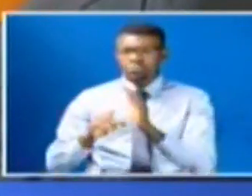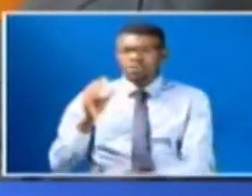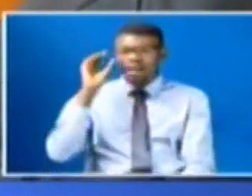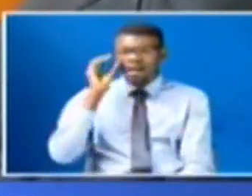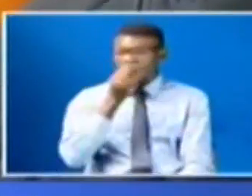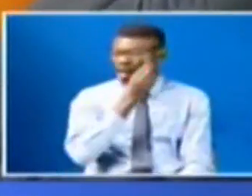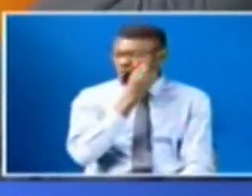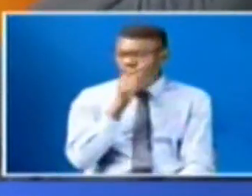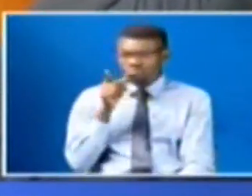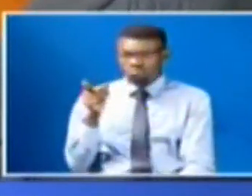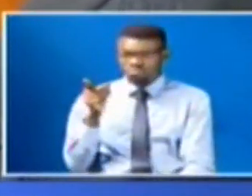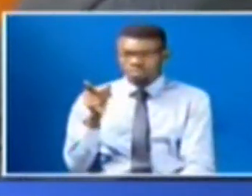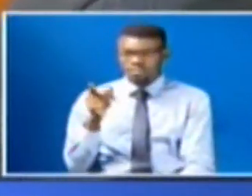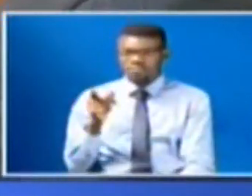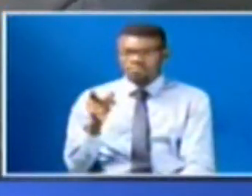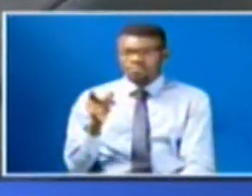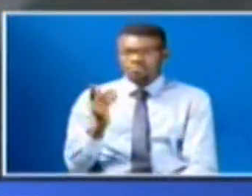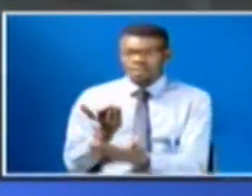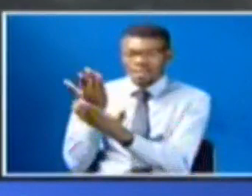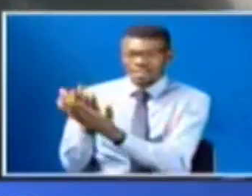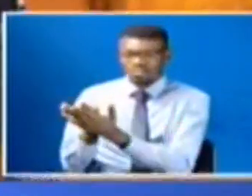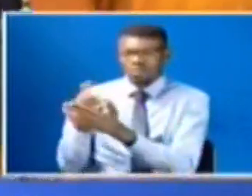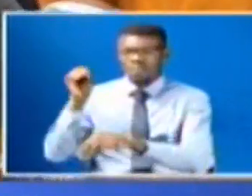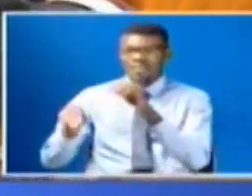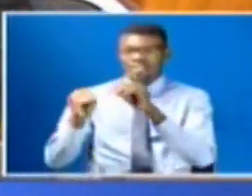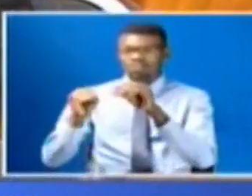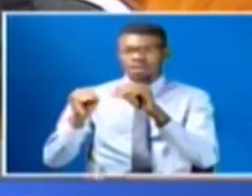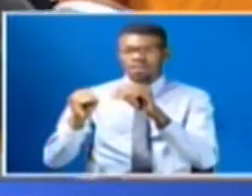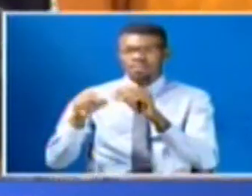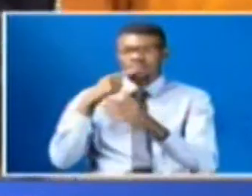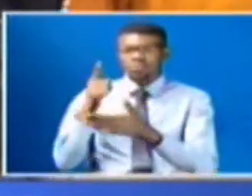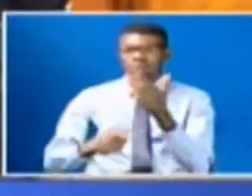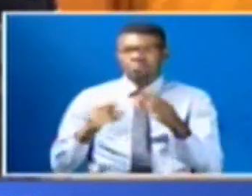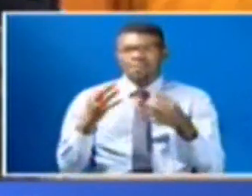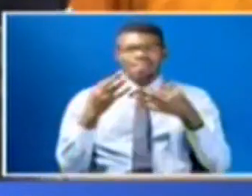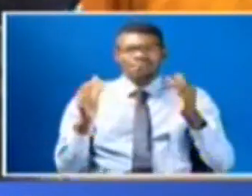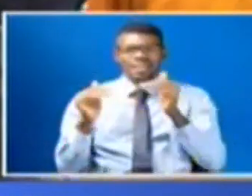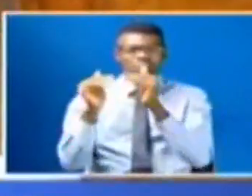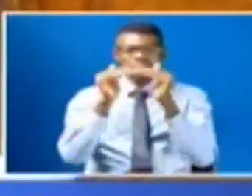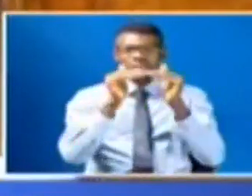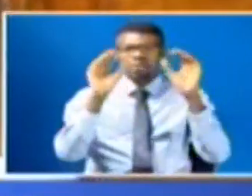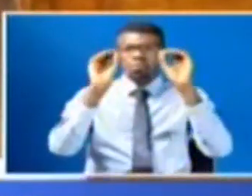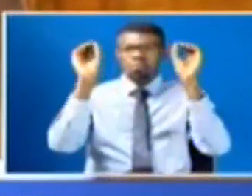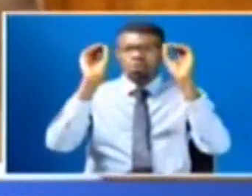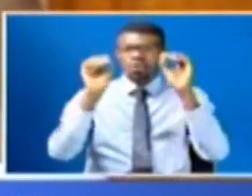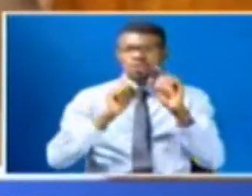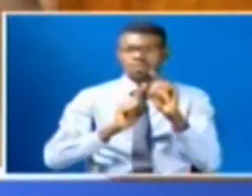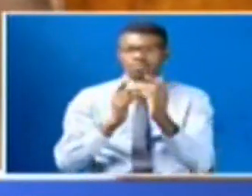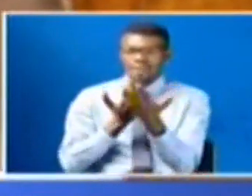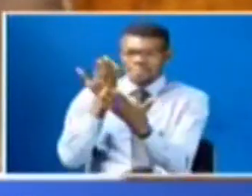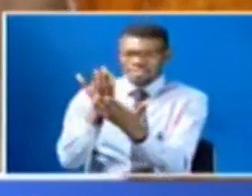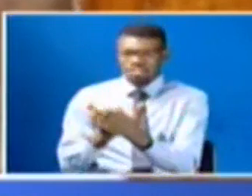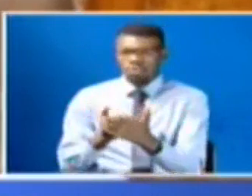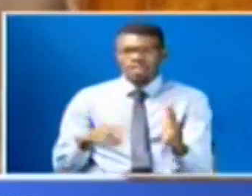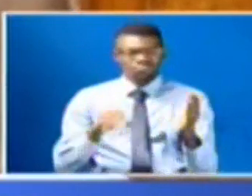Karua challenged her election as Kirinyaga governor on grounds that it was not free and fair. Her petition was